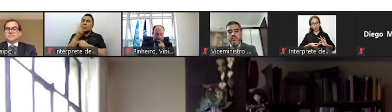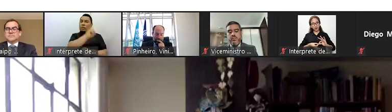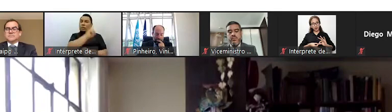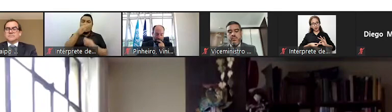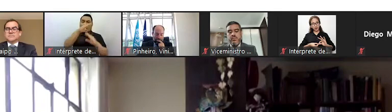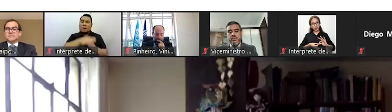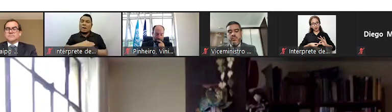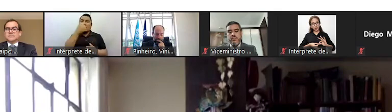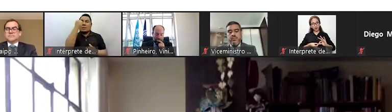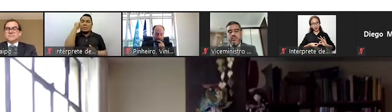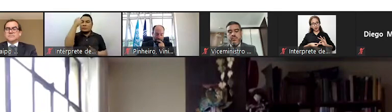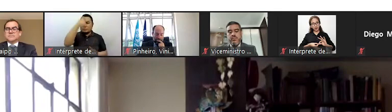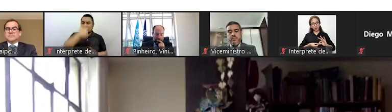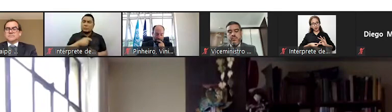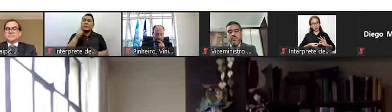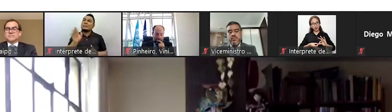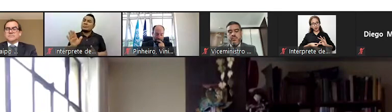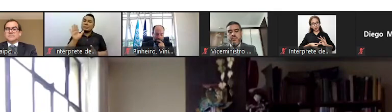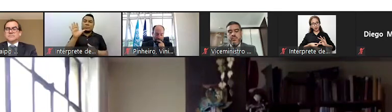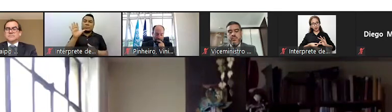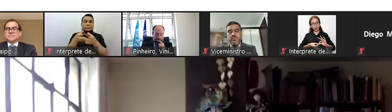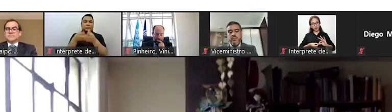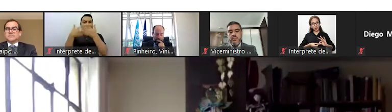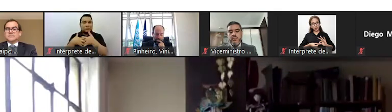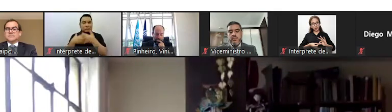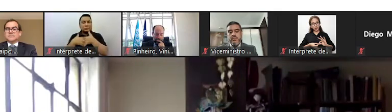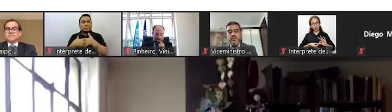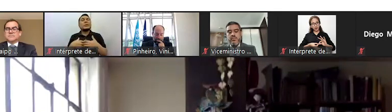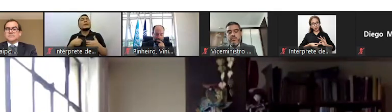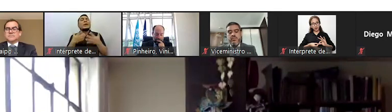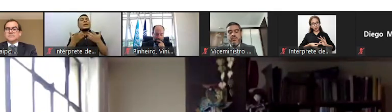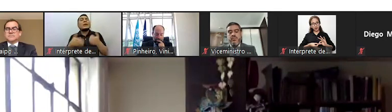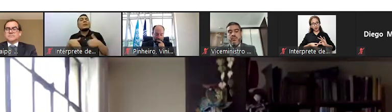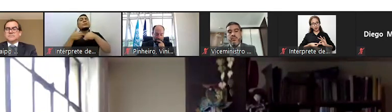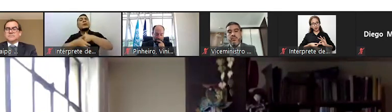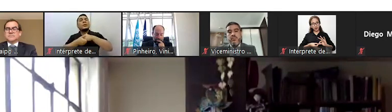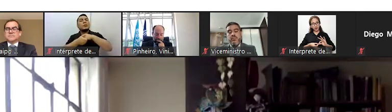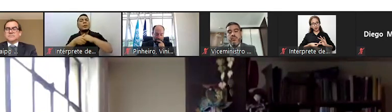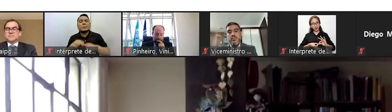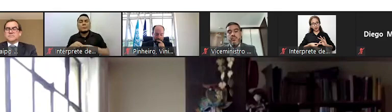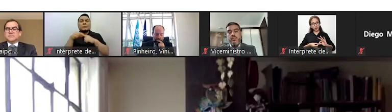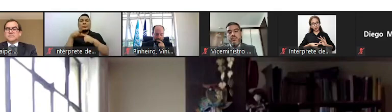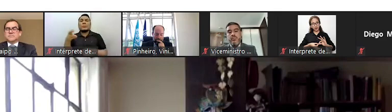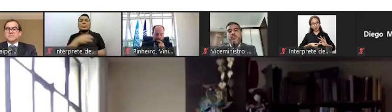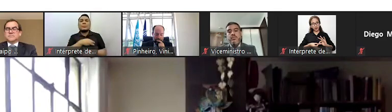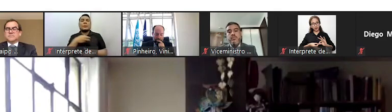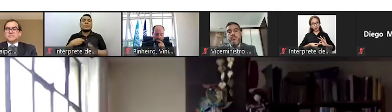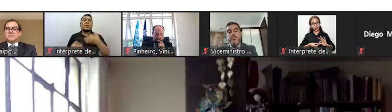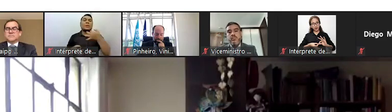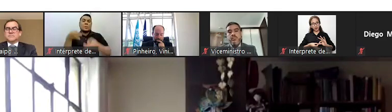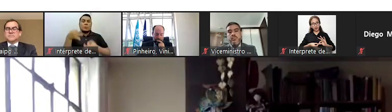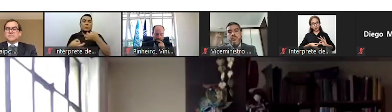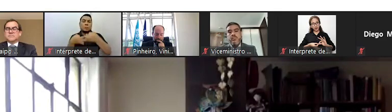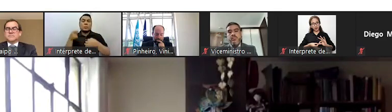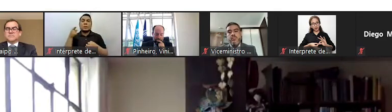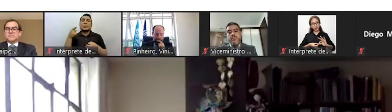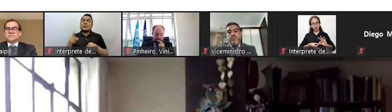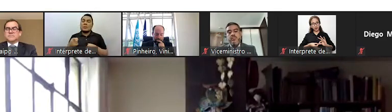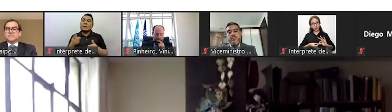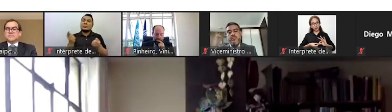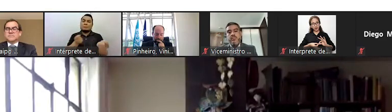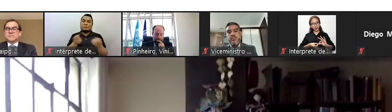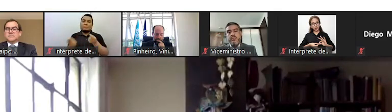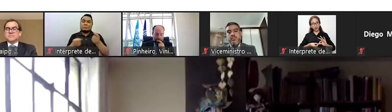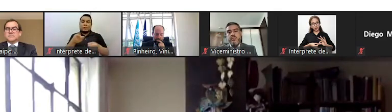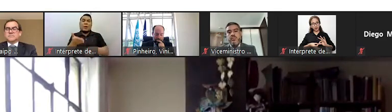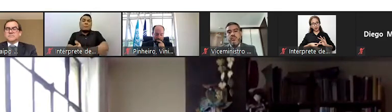reduce the human rights violations but from the business sector and we would like to also say greet the ministry of